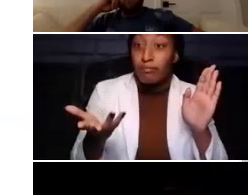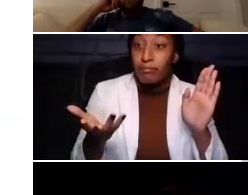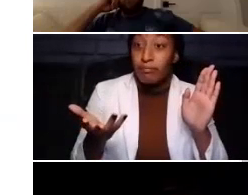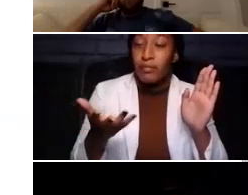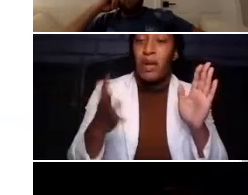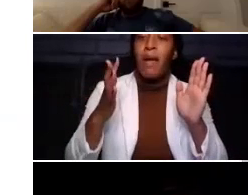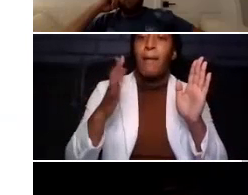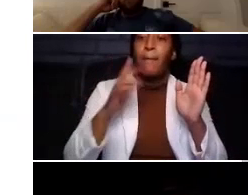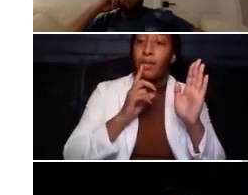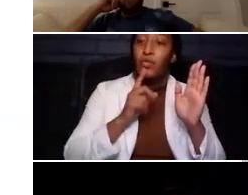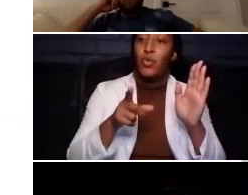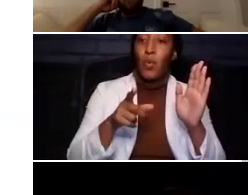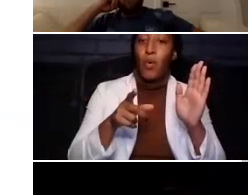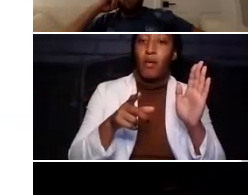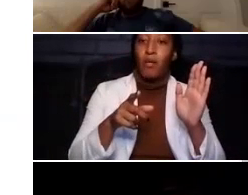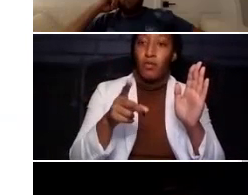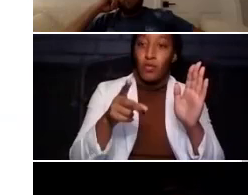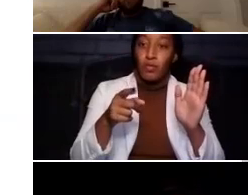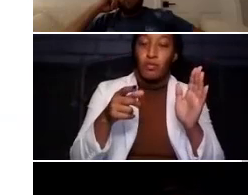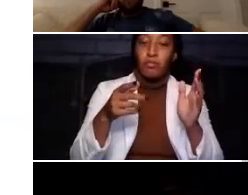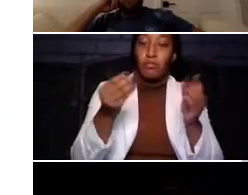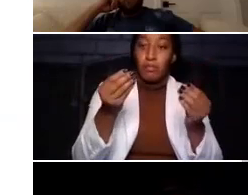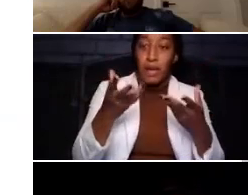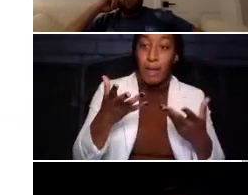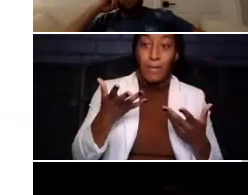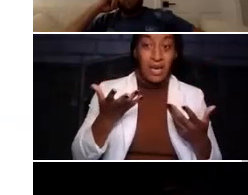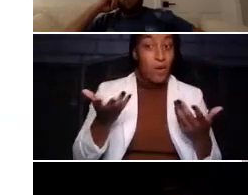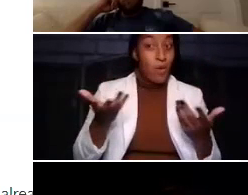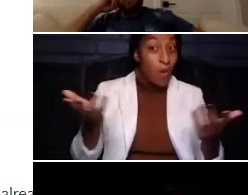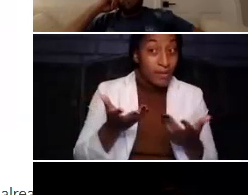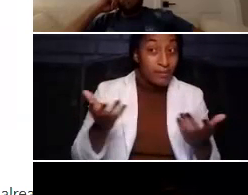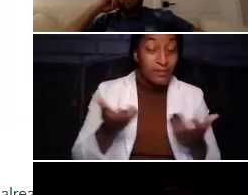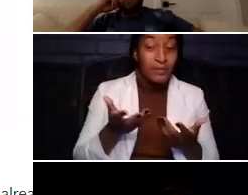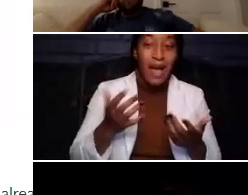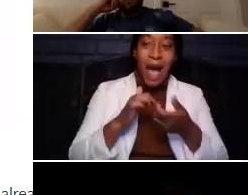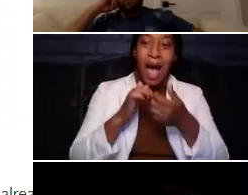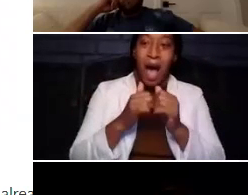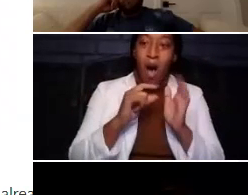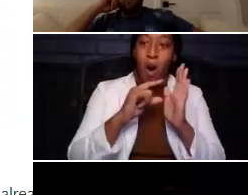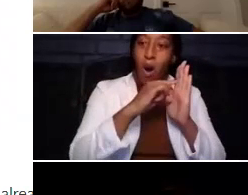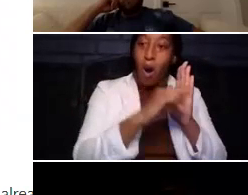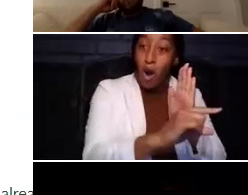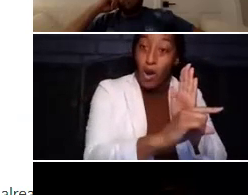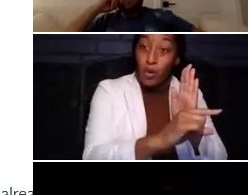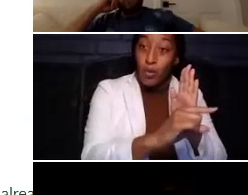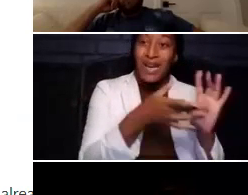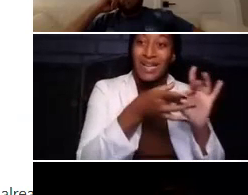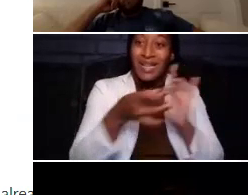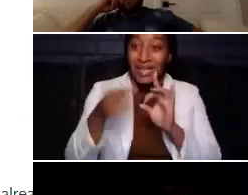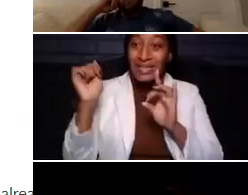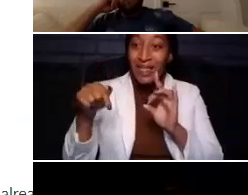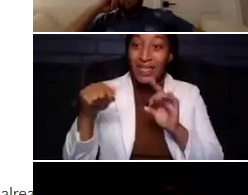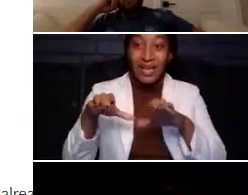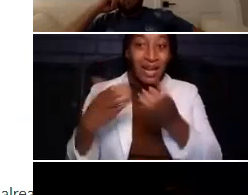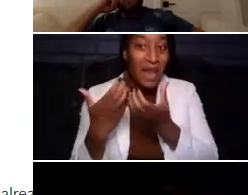then also don't forget, you're supposed to tell me how the article connects to our class, whether